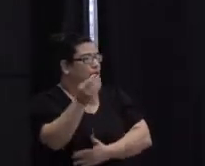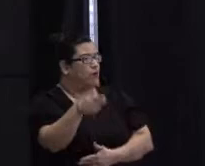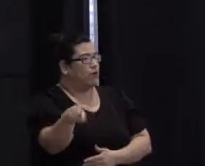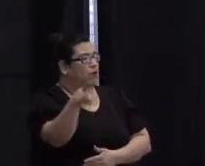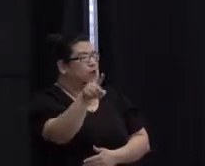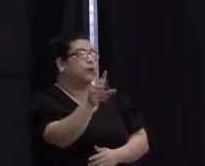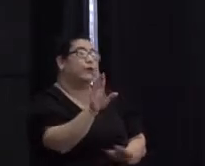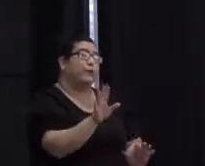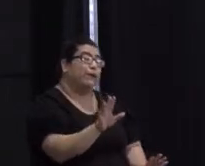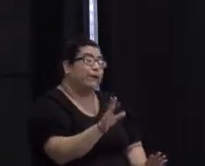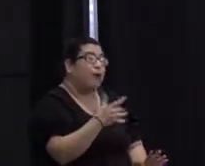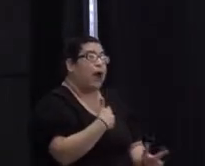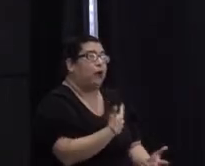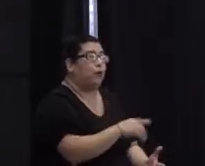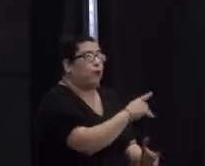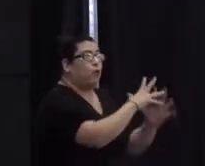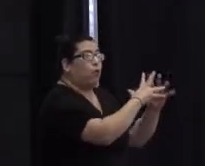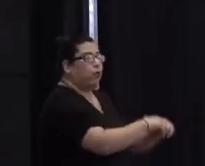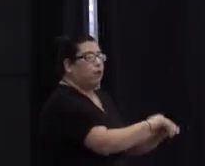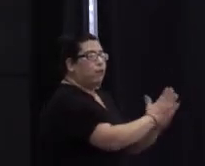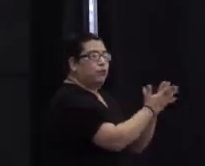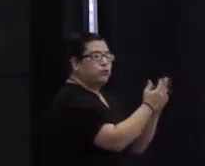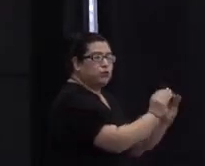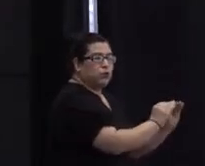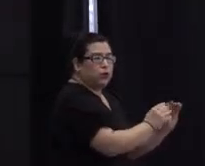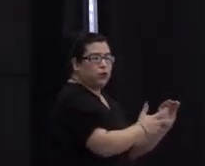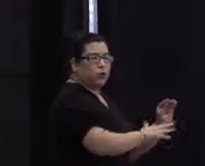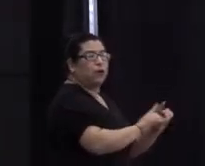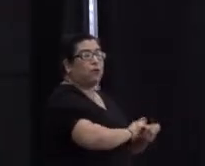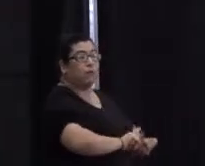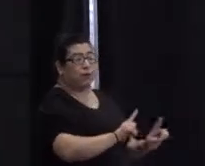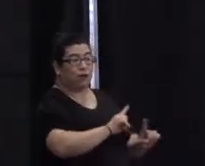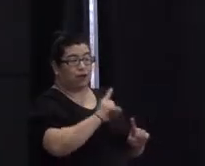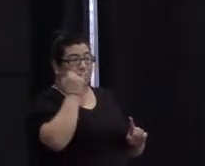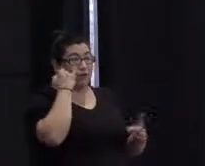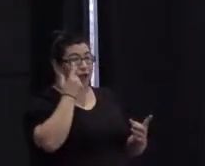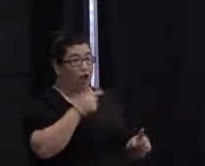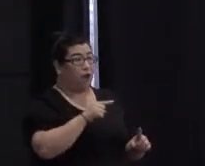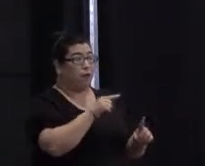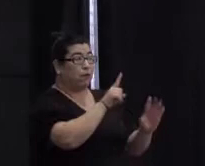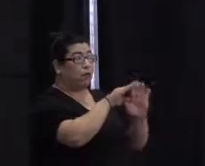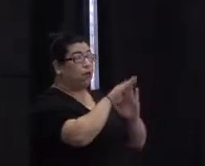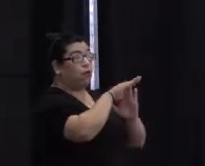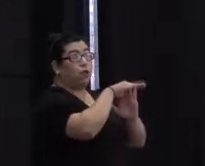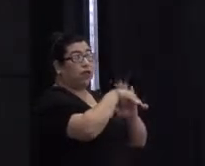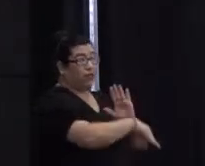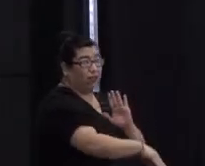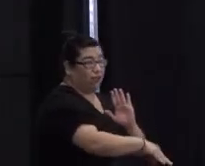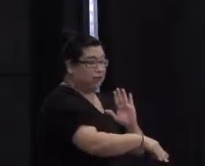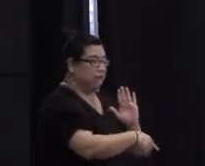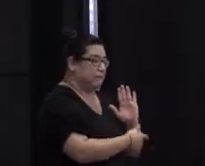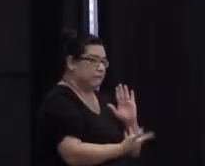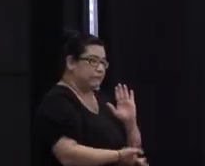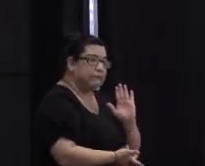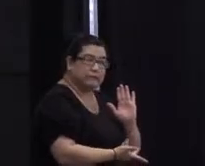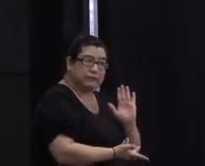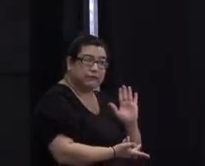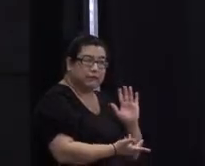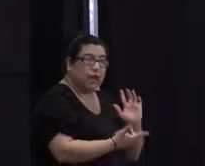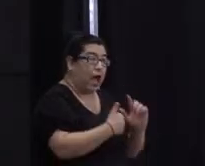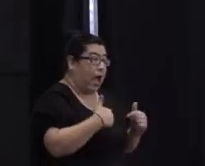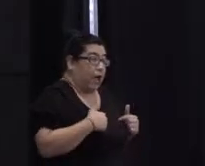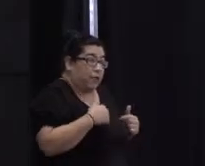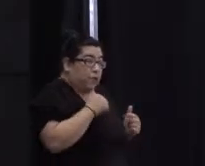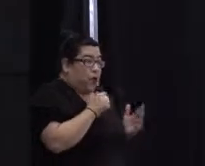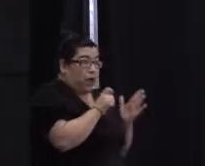don't want to kill the bookstore, but when we have a situation that's going this way, now, I'm not an